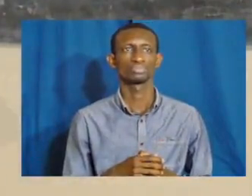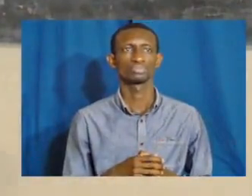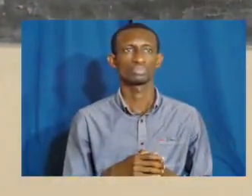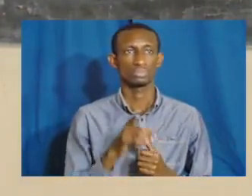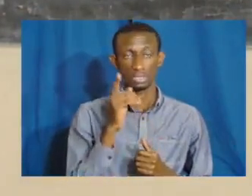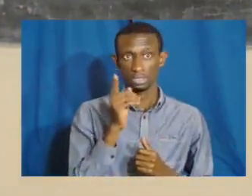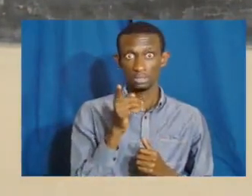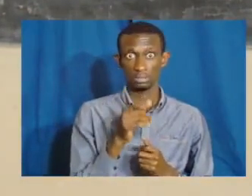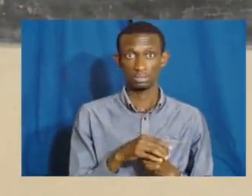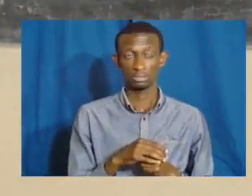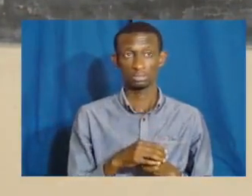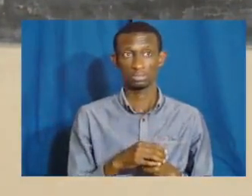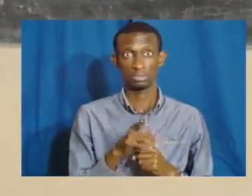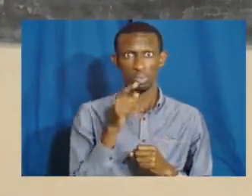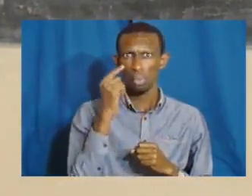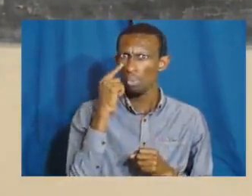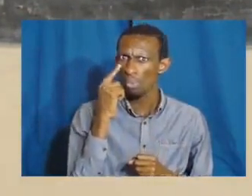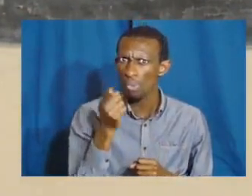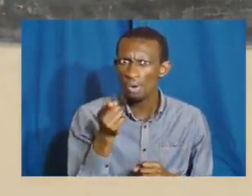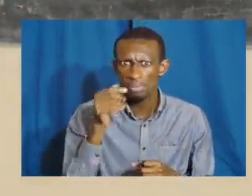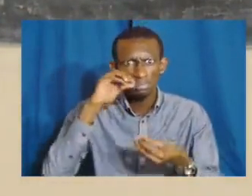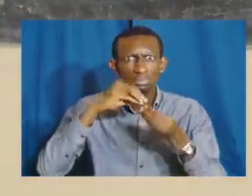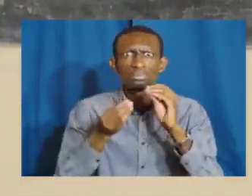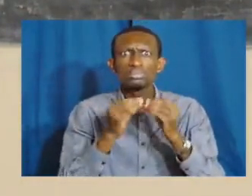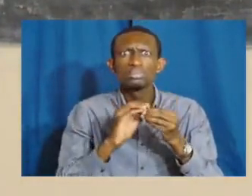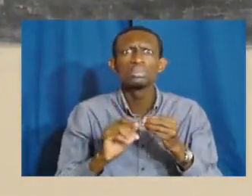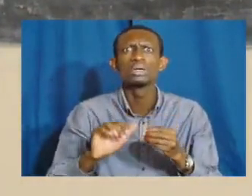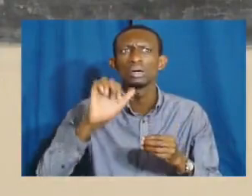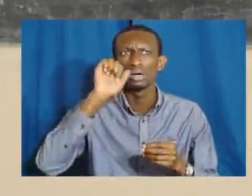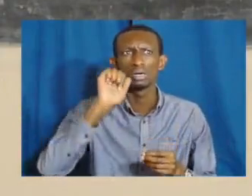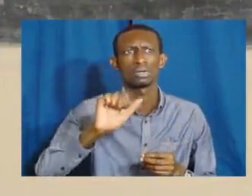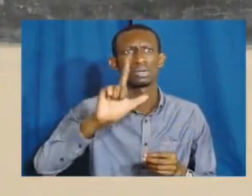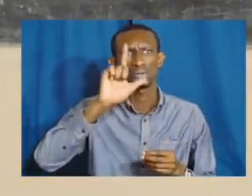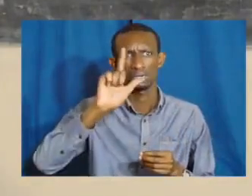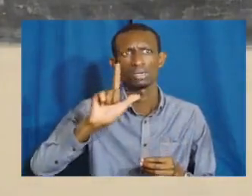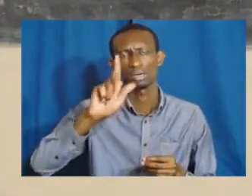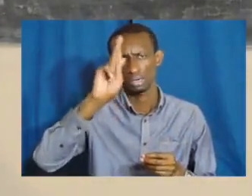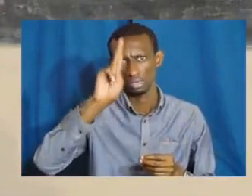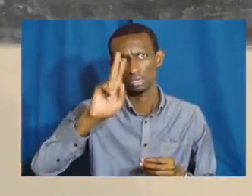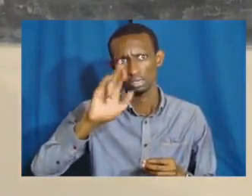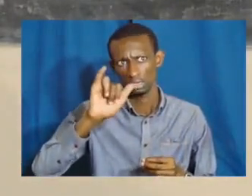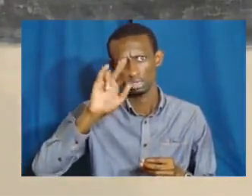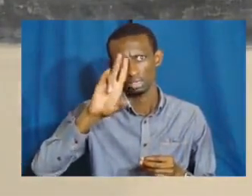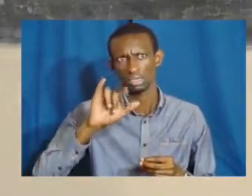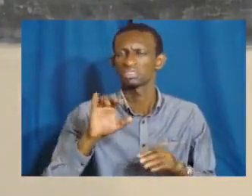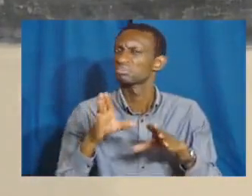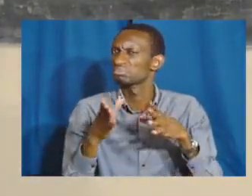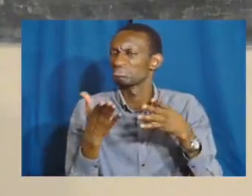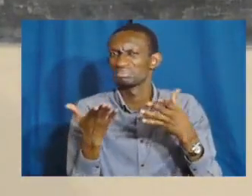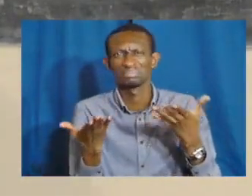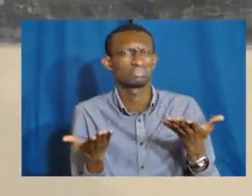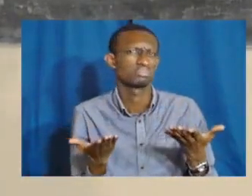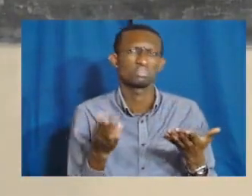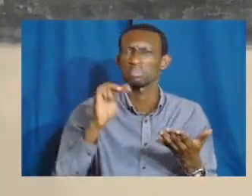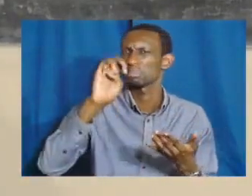So that is what you look at the number of alkyl groups. The alkyl groups can be either methyl, can be